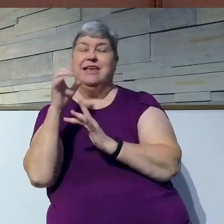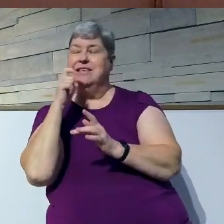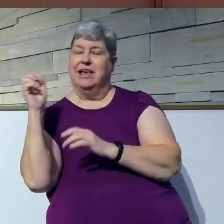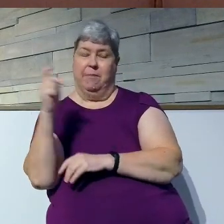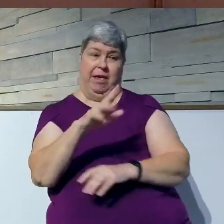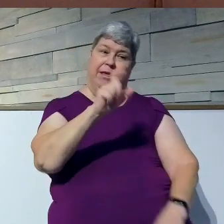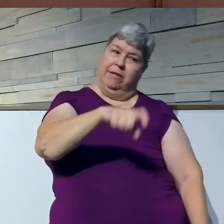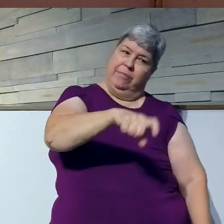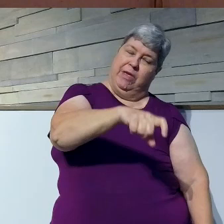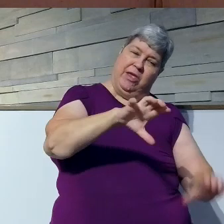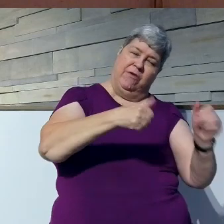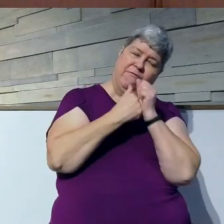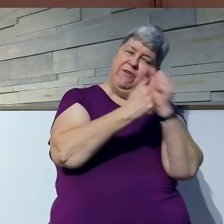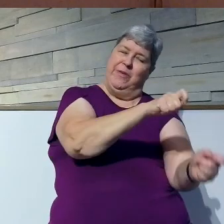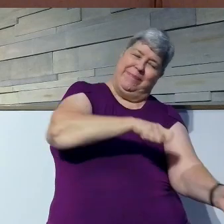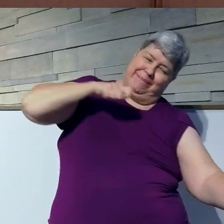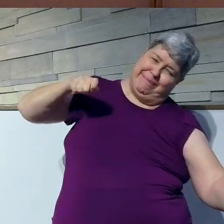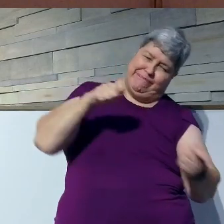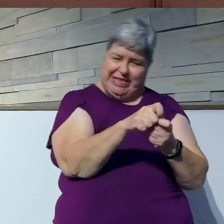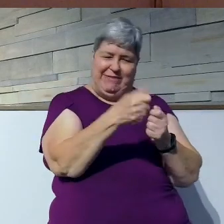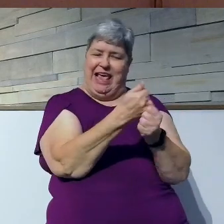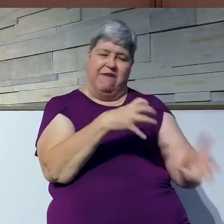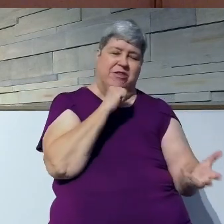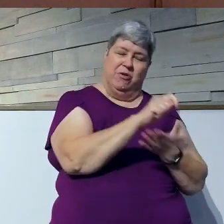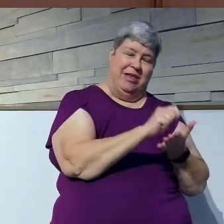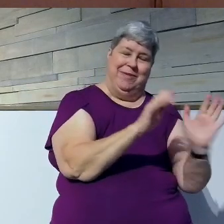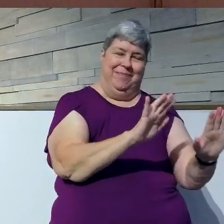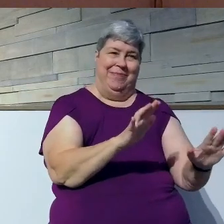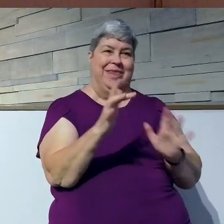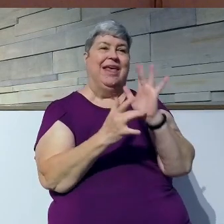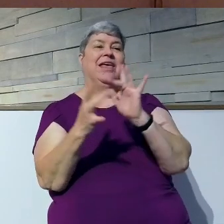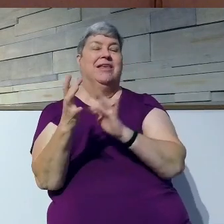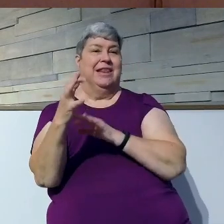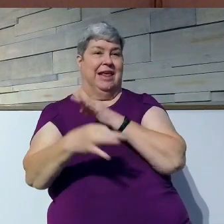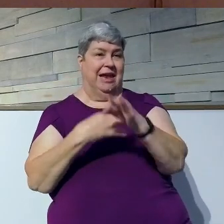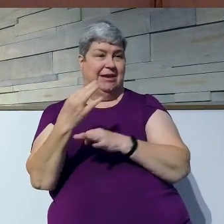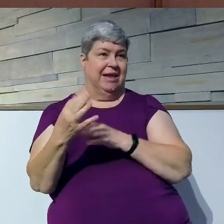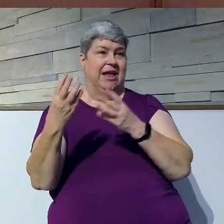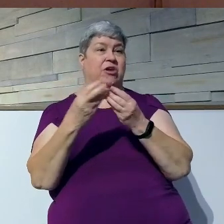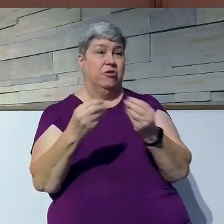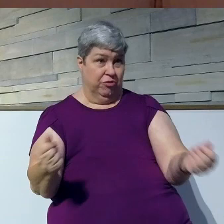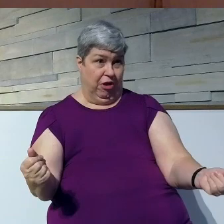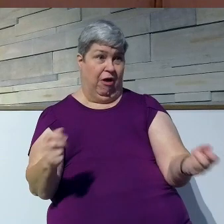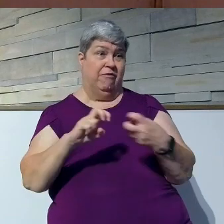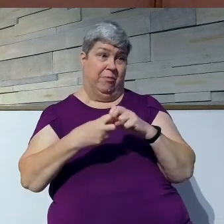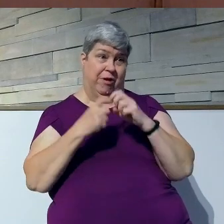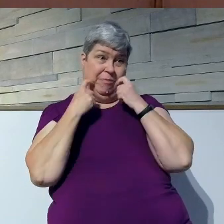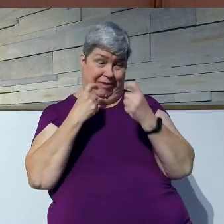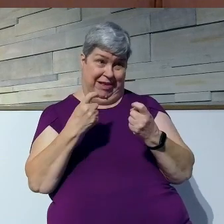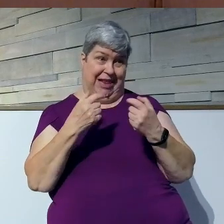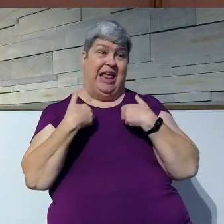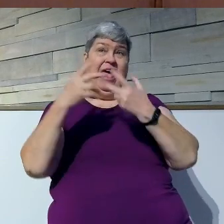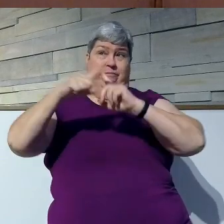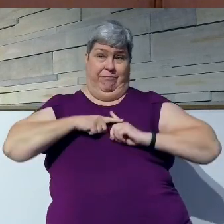reaffirm, hey, you know what? Do everything that the law says in the Old Testament. That's not what he came for. He came to solve our sin problem so that we can have